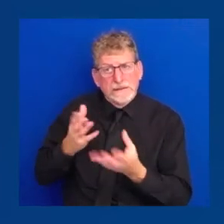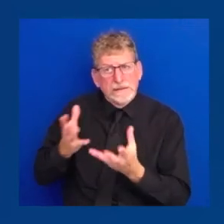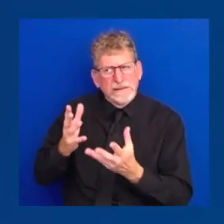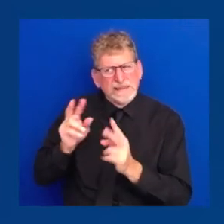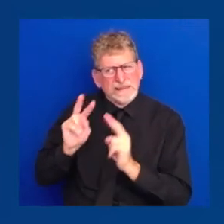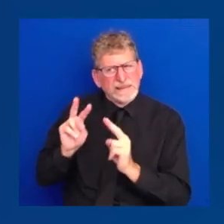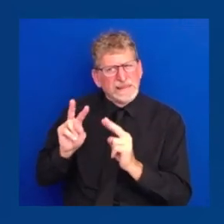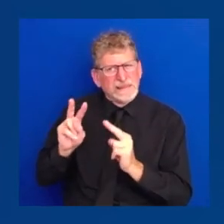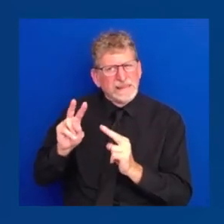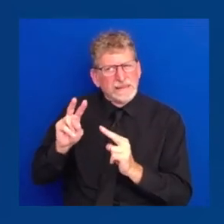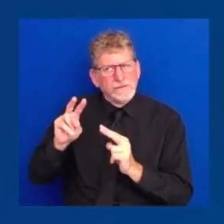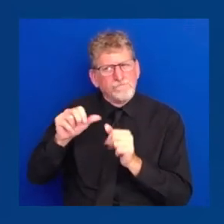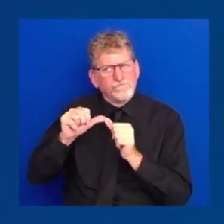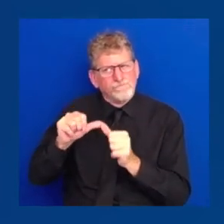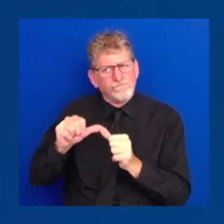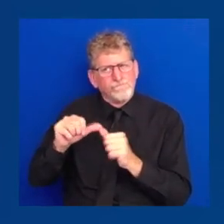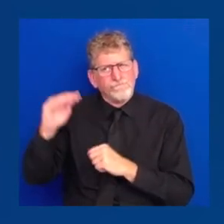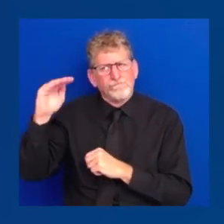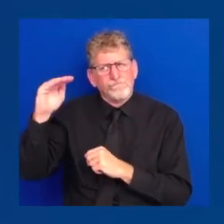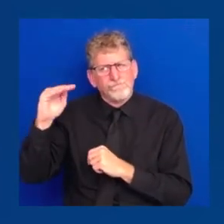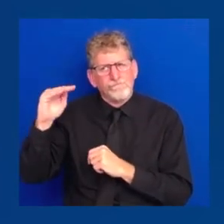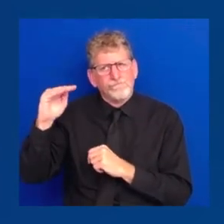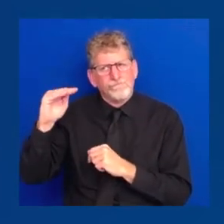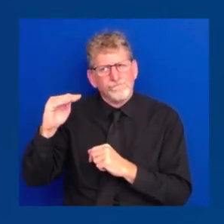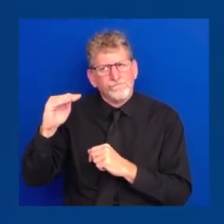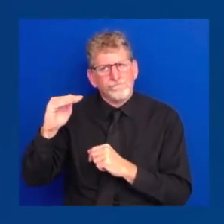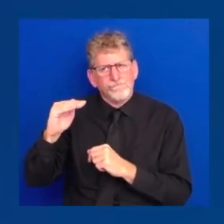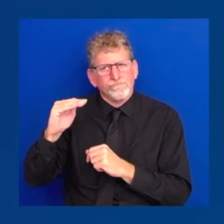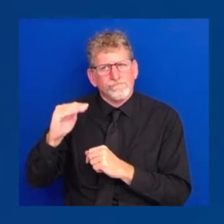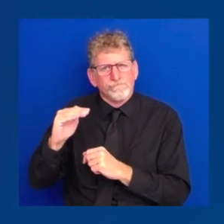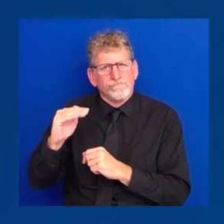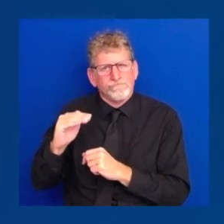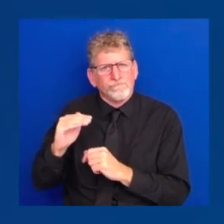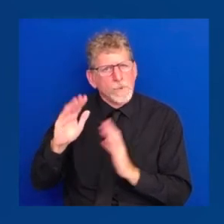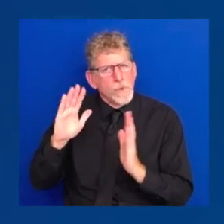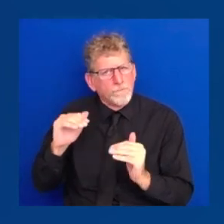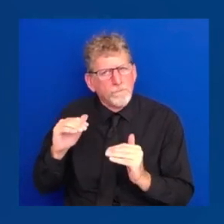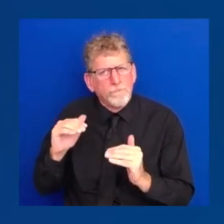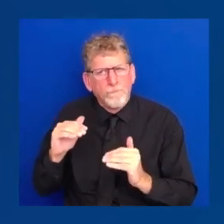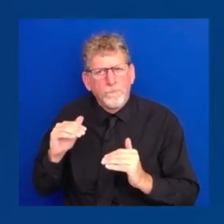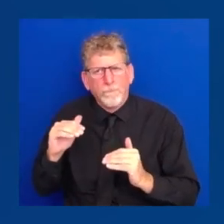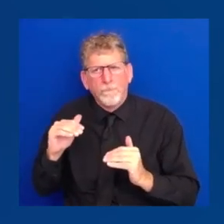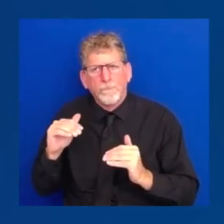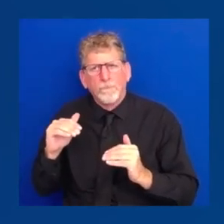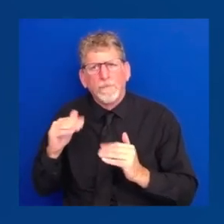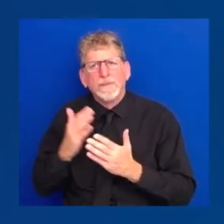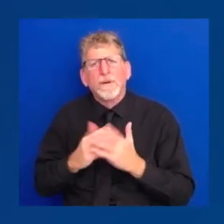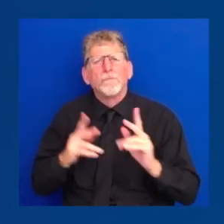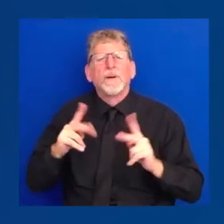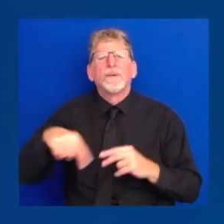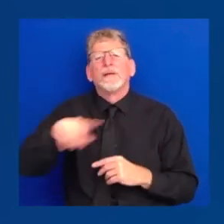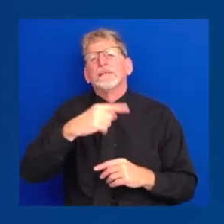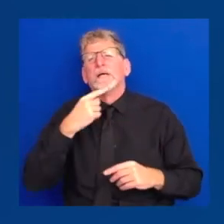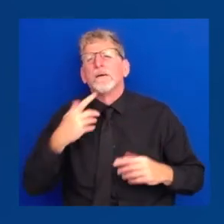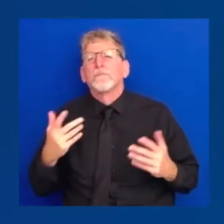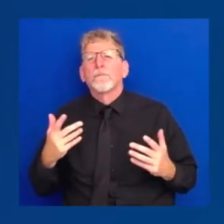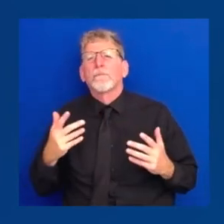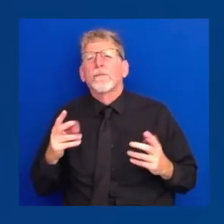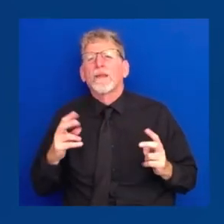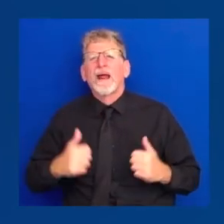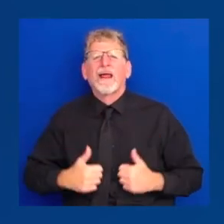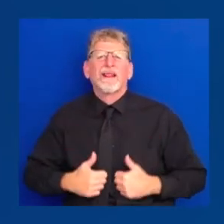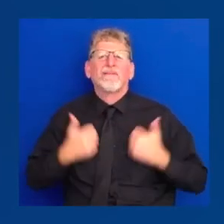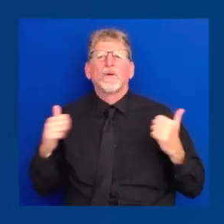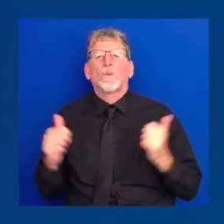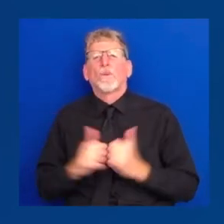further down to the point where some people call it living with the virus, some people call it endemic,